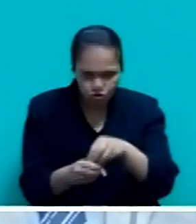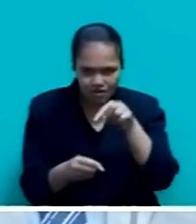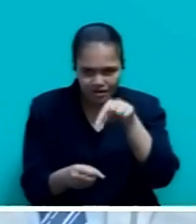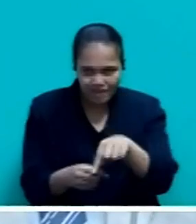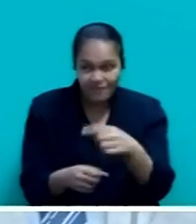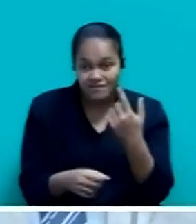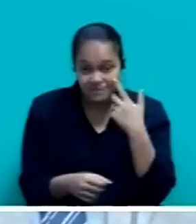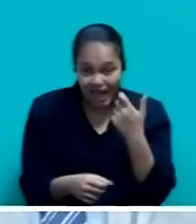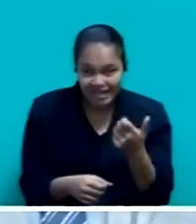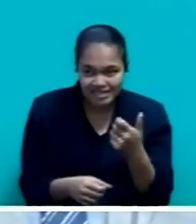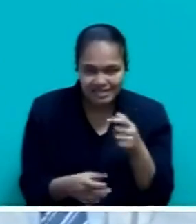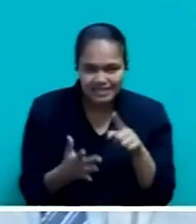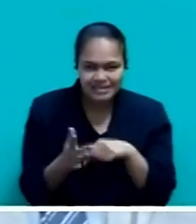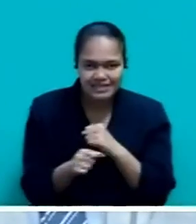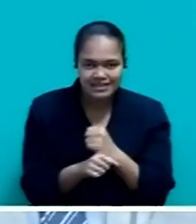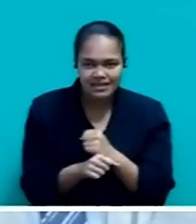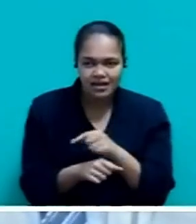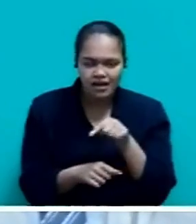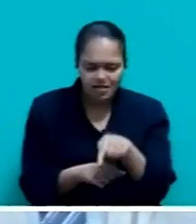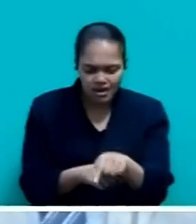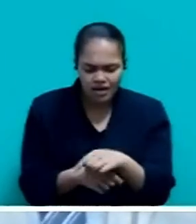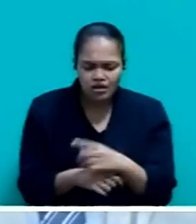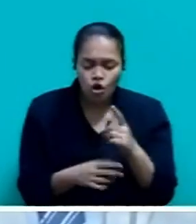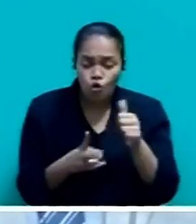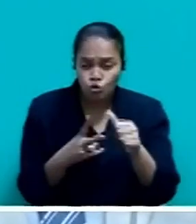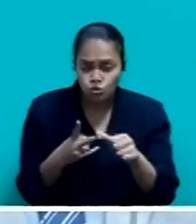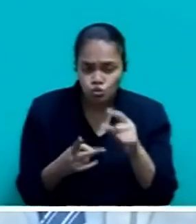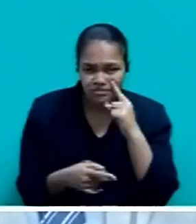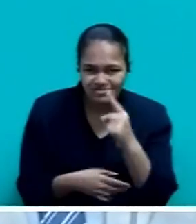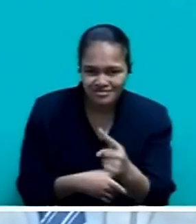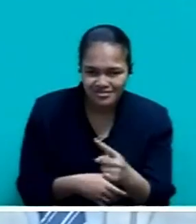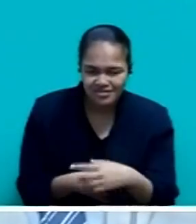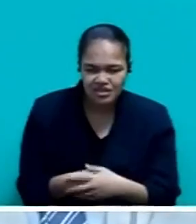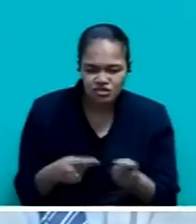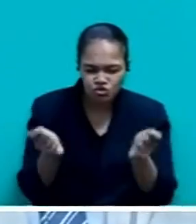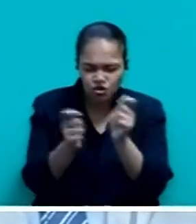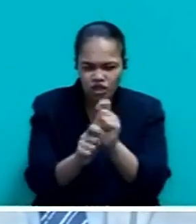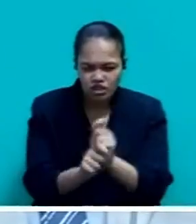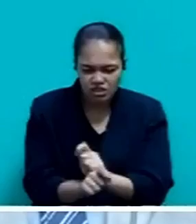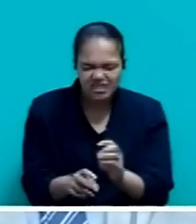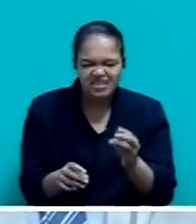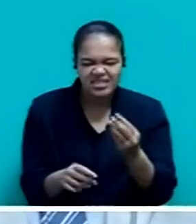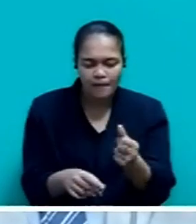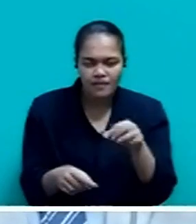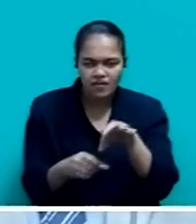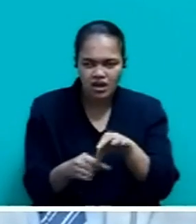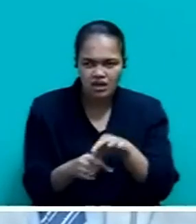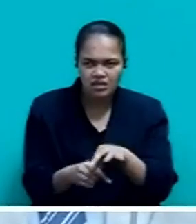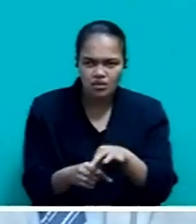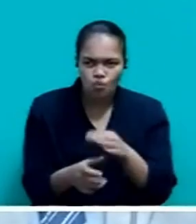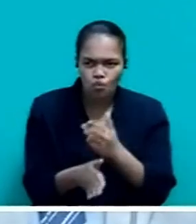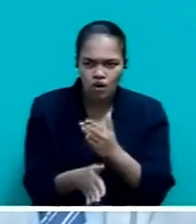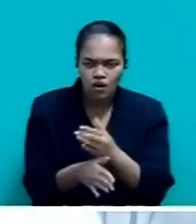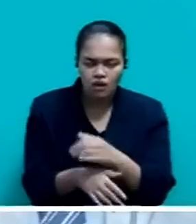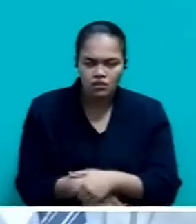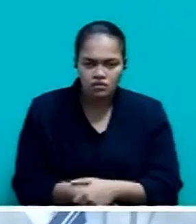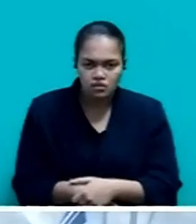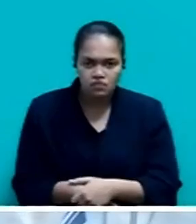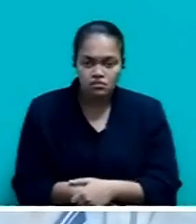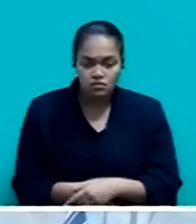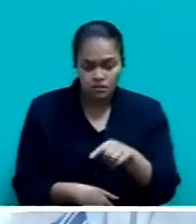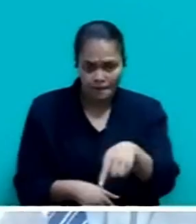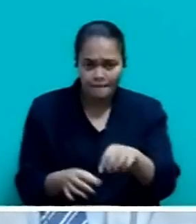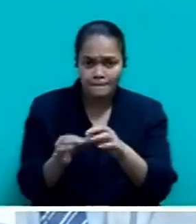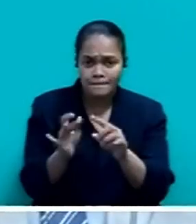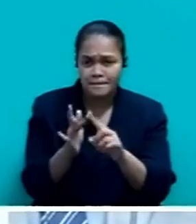findings that should also see the changes in some of our electoral law. And this bill has